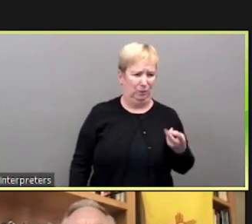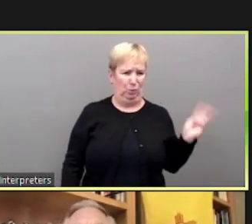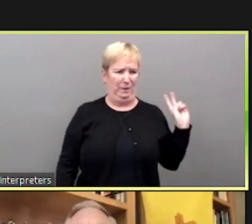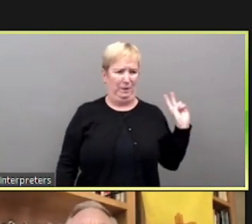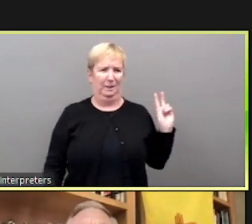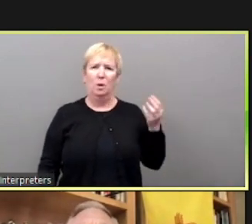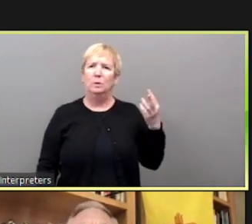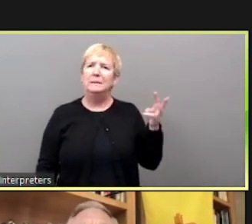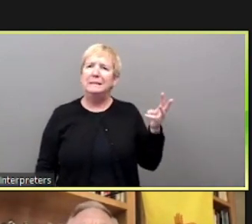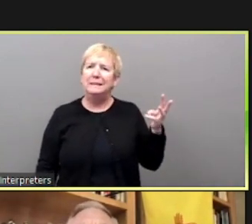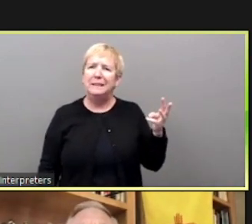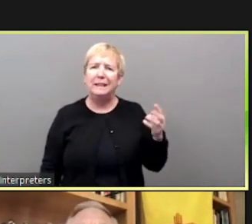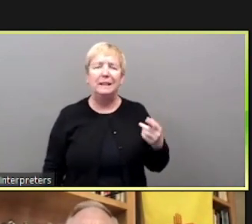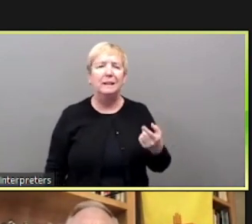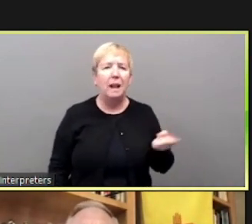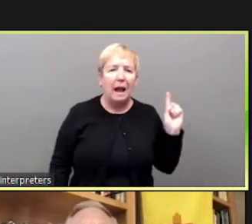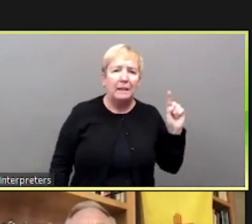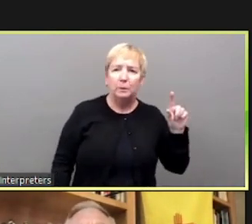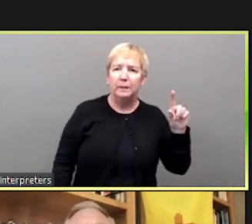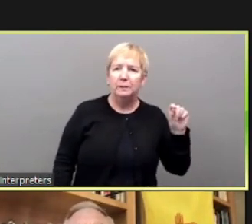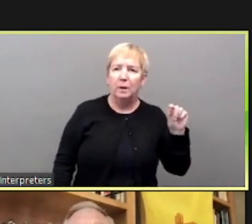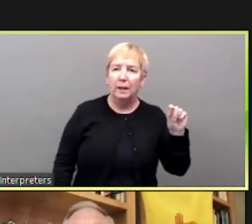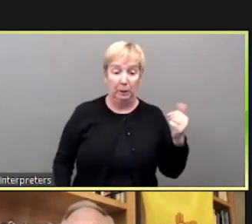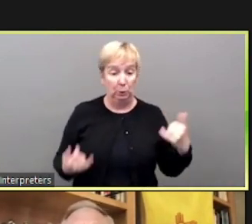20s. Today it was 30.